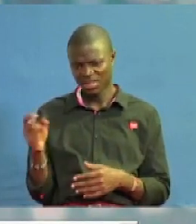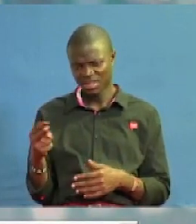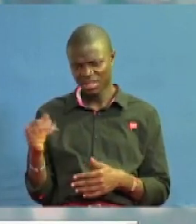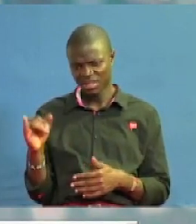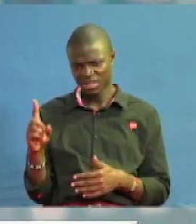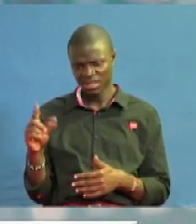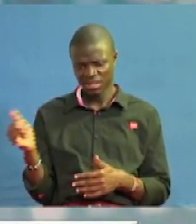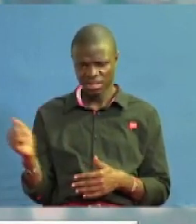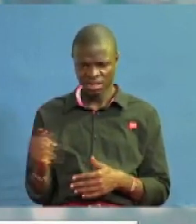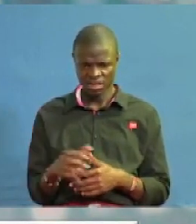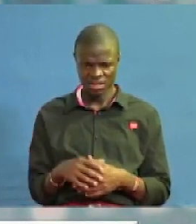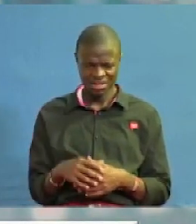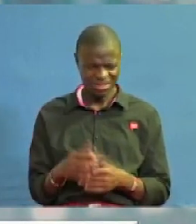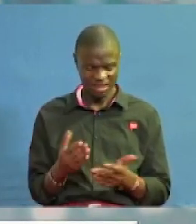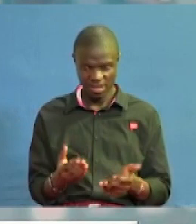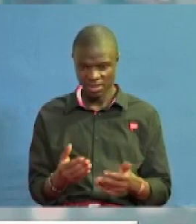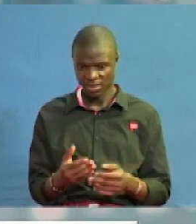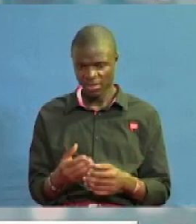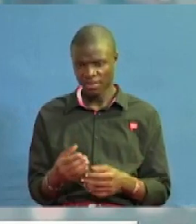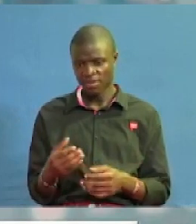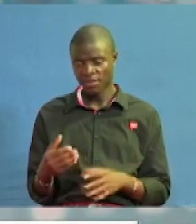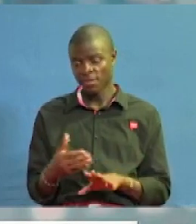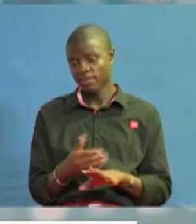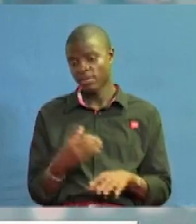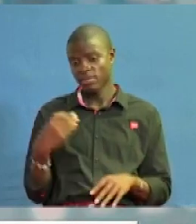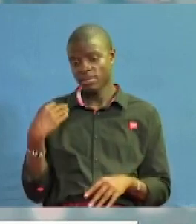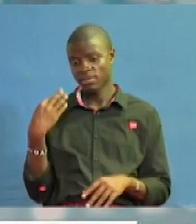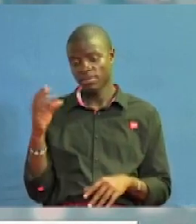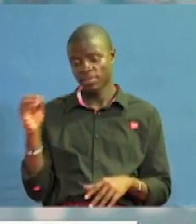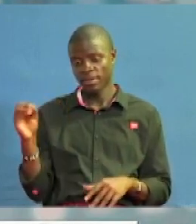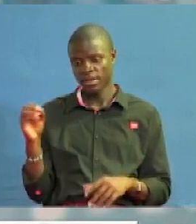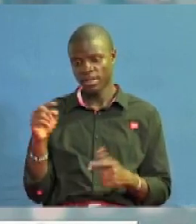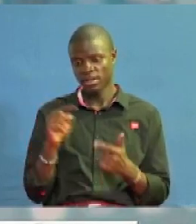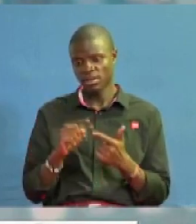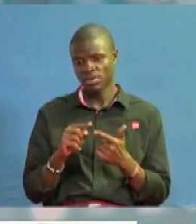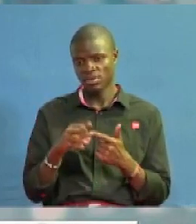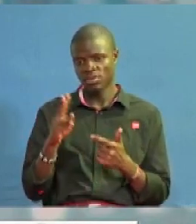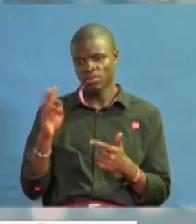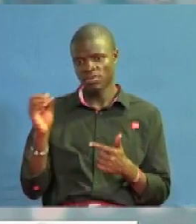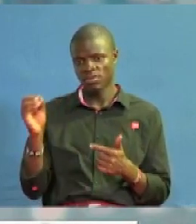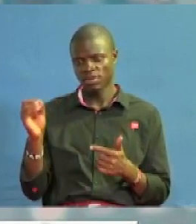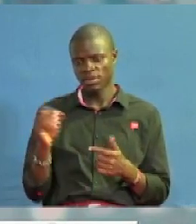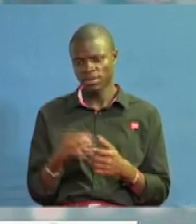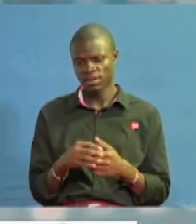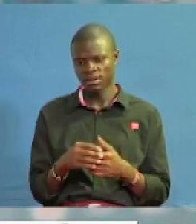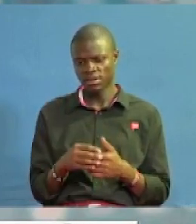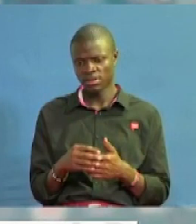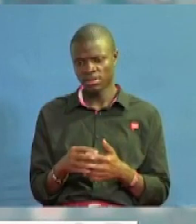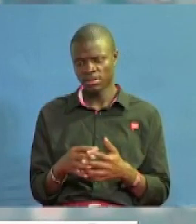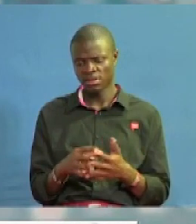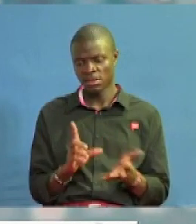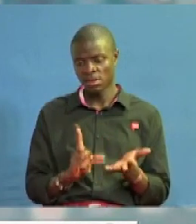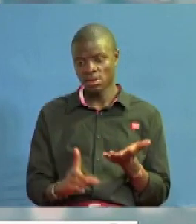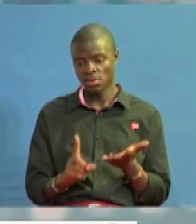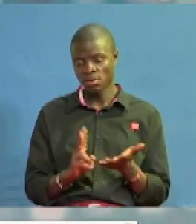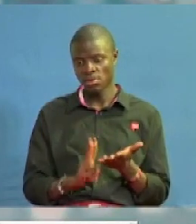So I bought at 30, now it is at 40, I want to sell. Okay? So buy low, sell high. So those